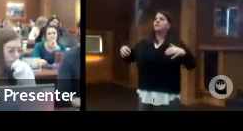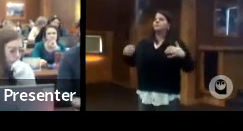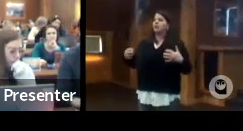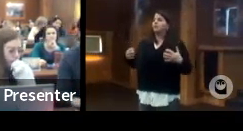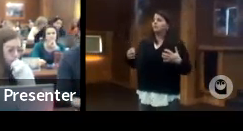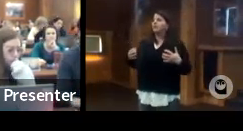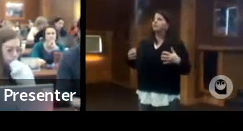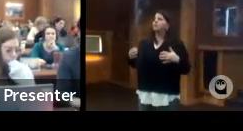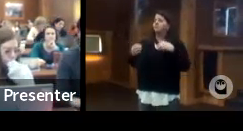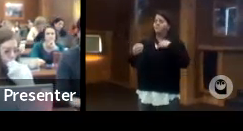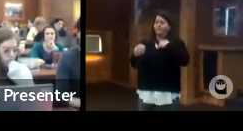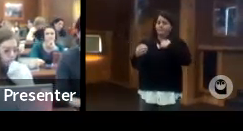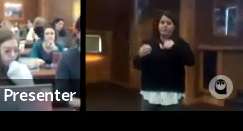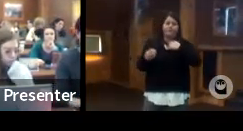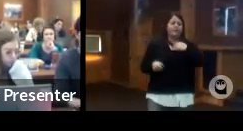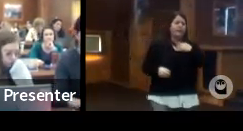lie, but sometimes under pressure,